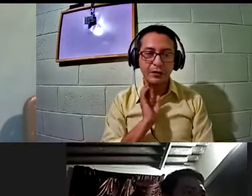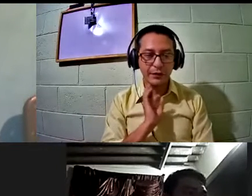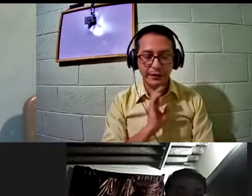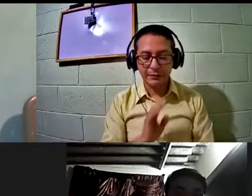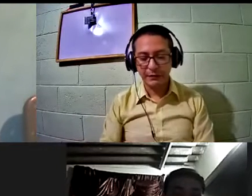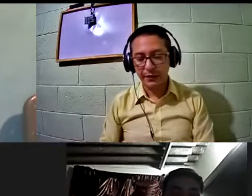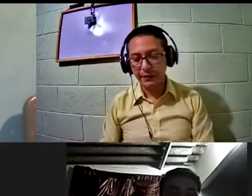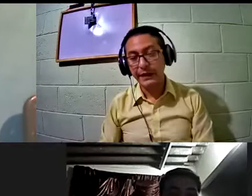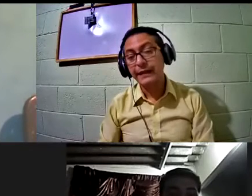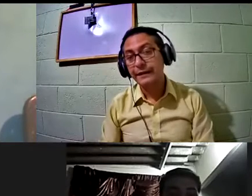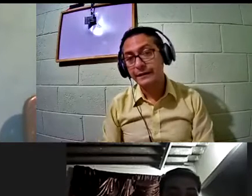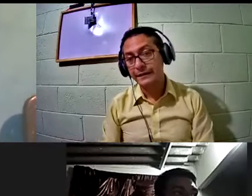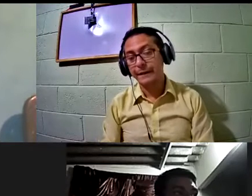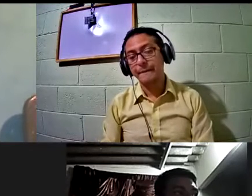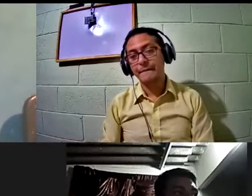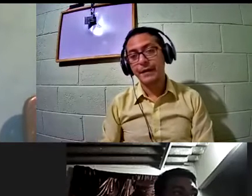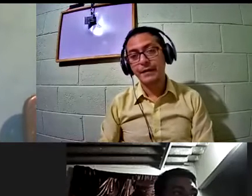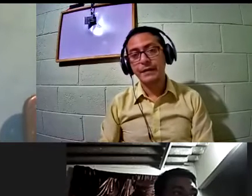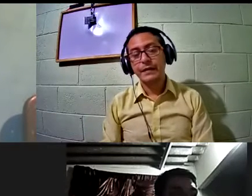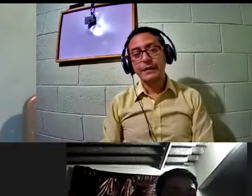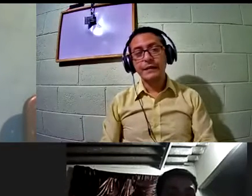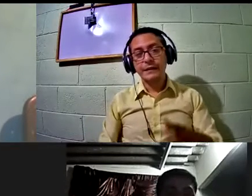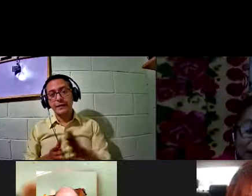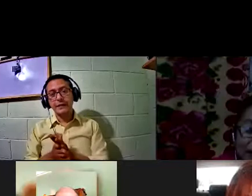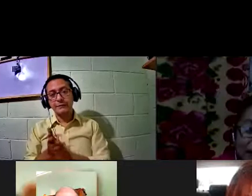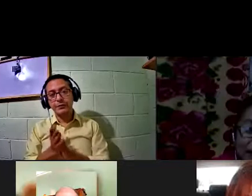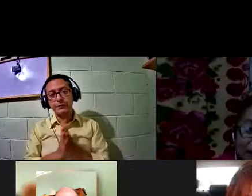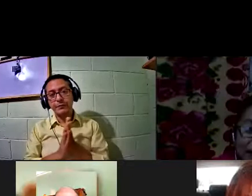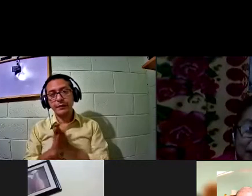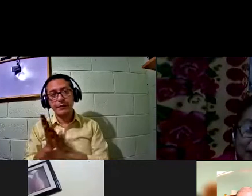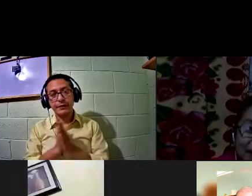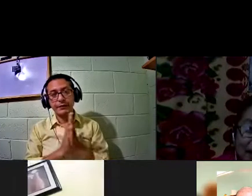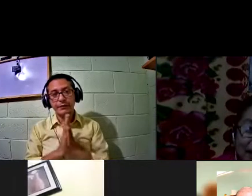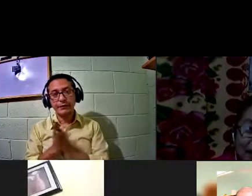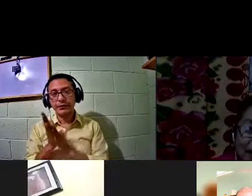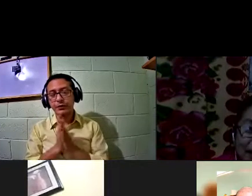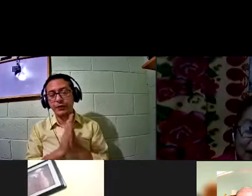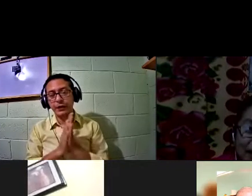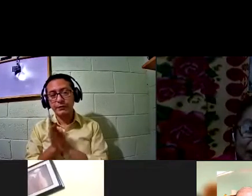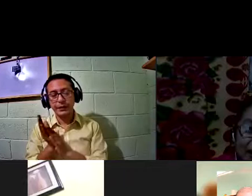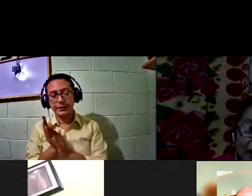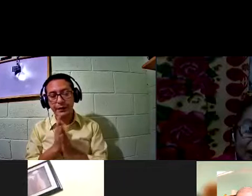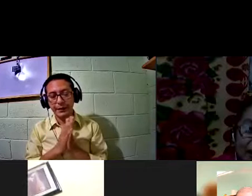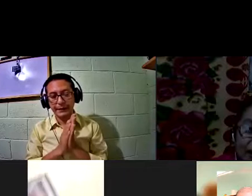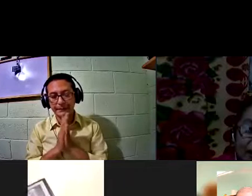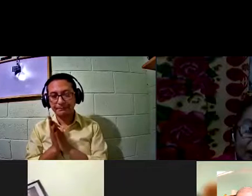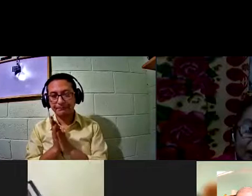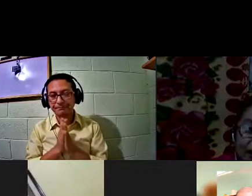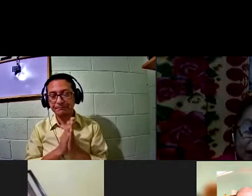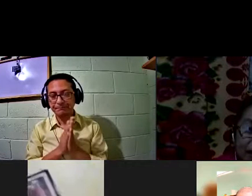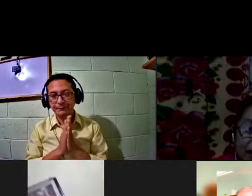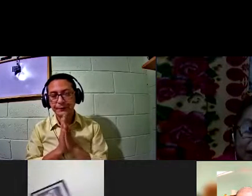to work with something very interesting. Yesterday, if you remember, we were talking about